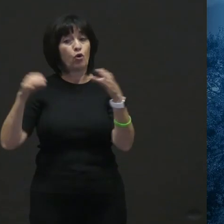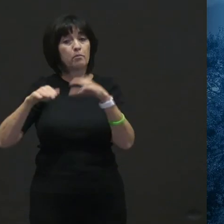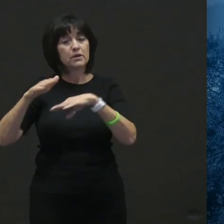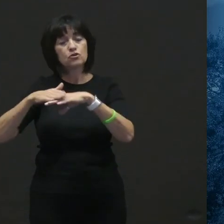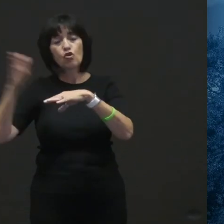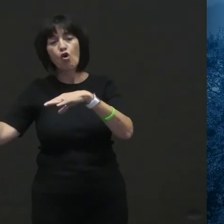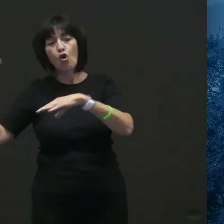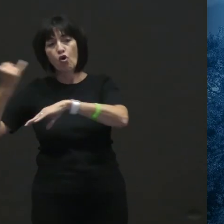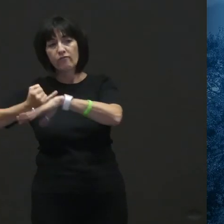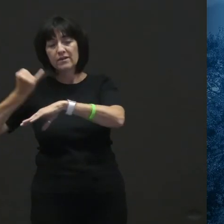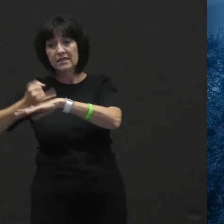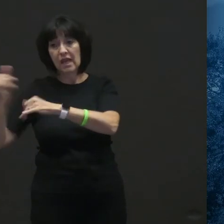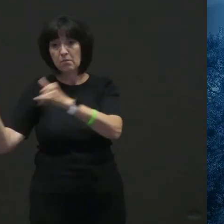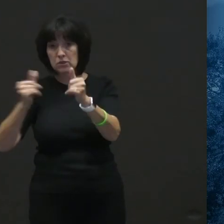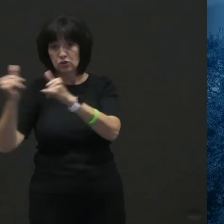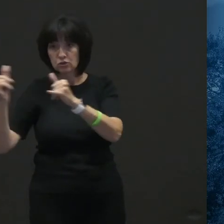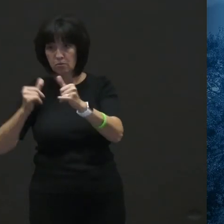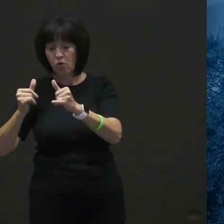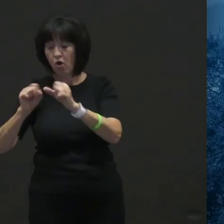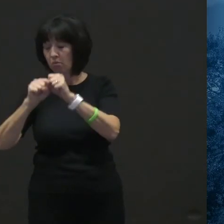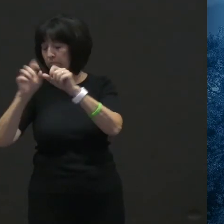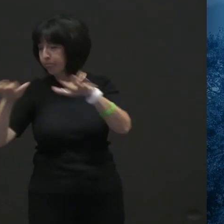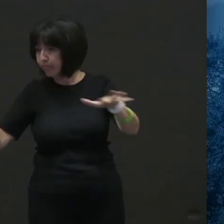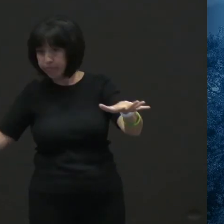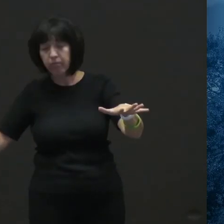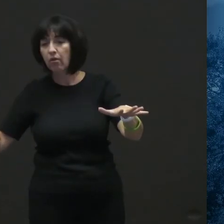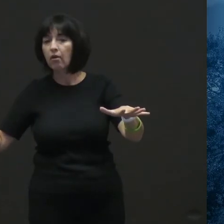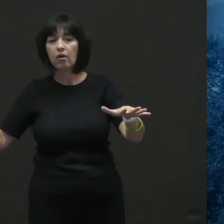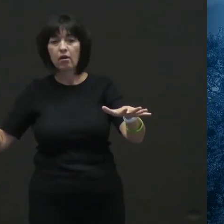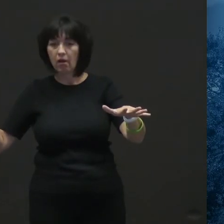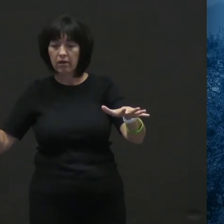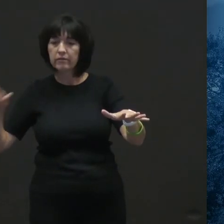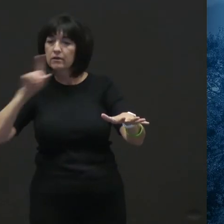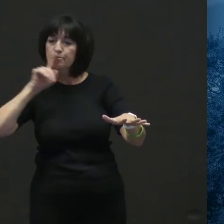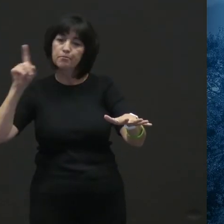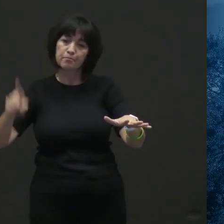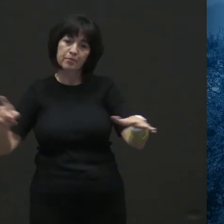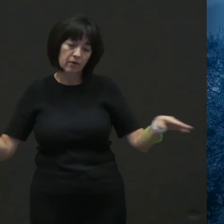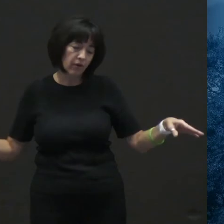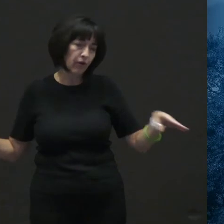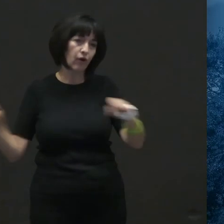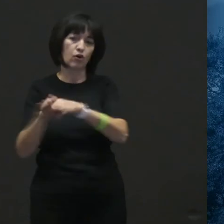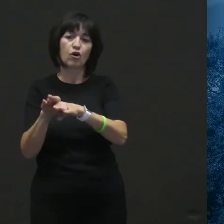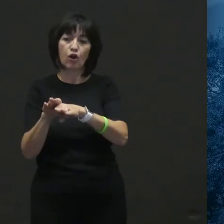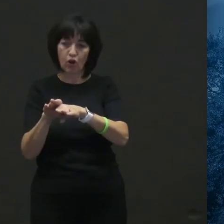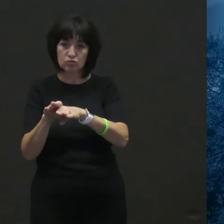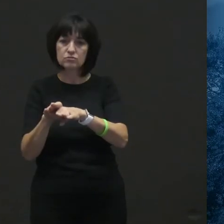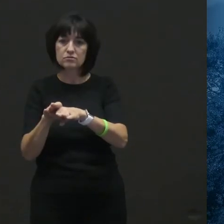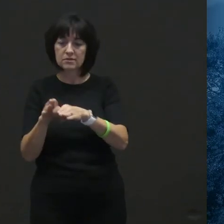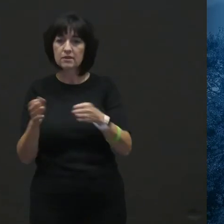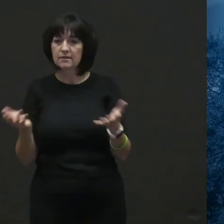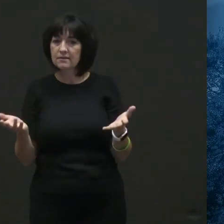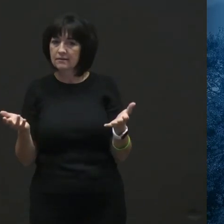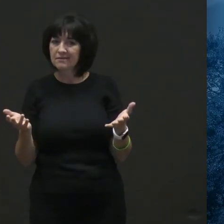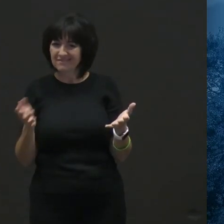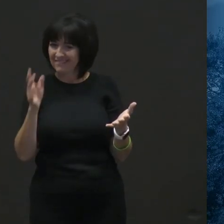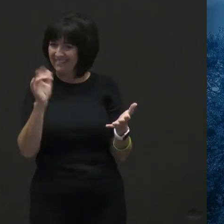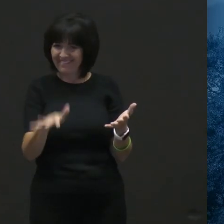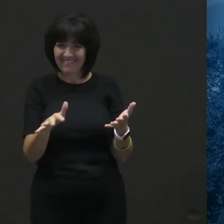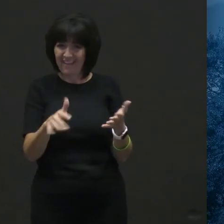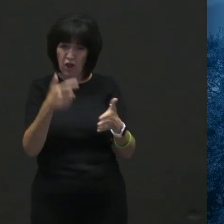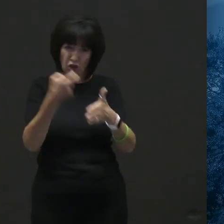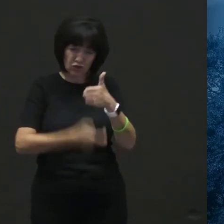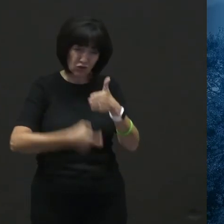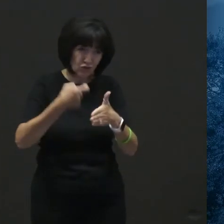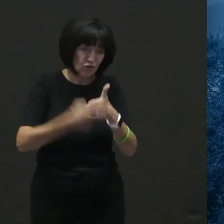outbreak, had to close them down. Just think about the inconvenience, the cost, everything involved in that kind of a situation.